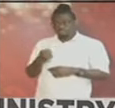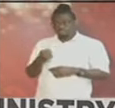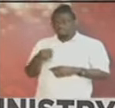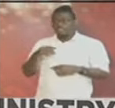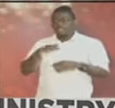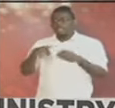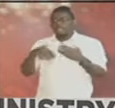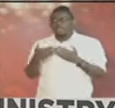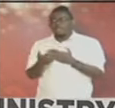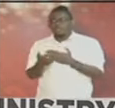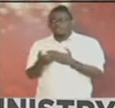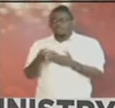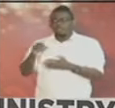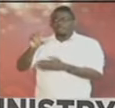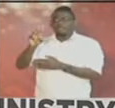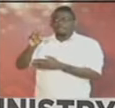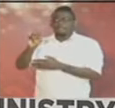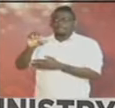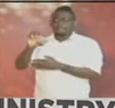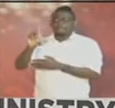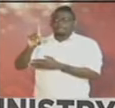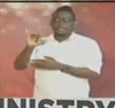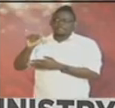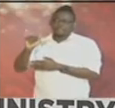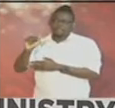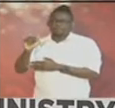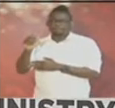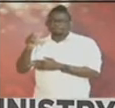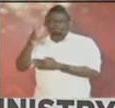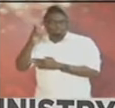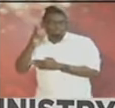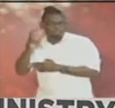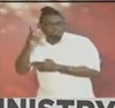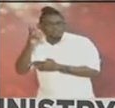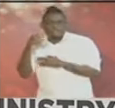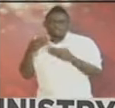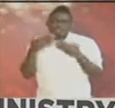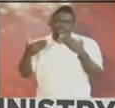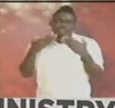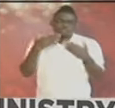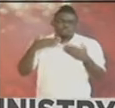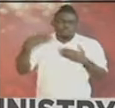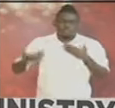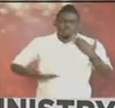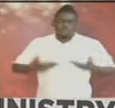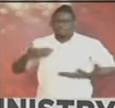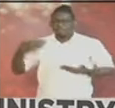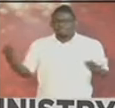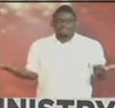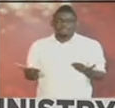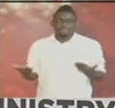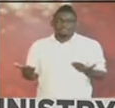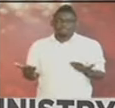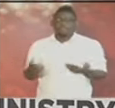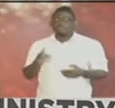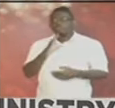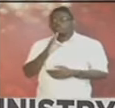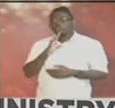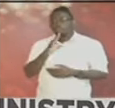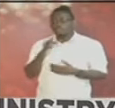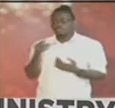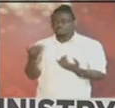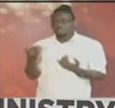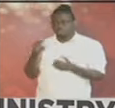viewing and listening public. Thank you for inviting me to talk with you today. My team and I cover